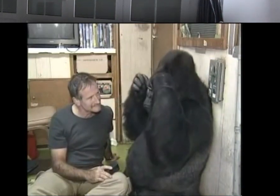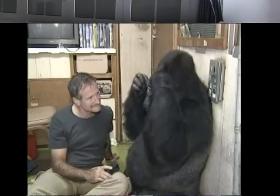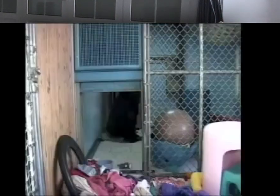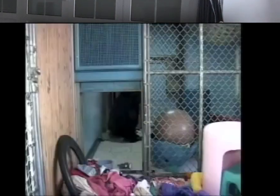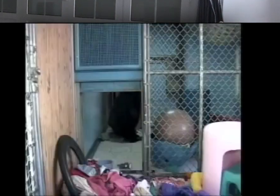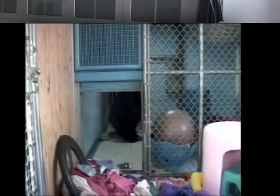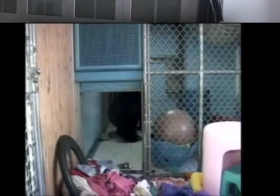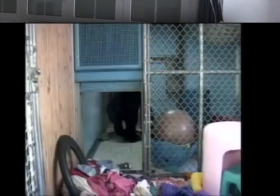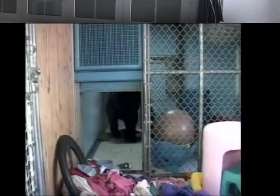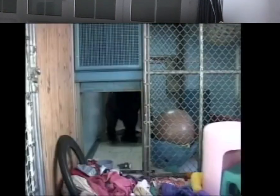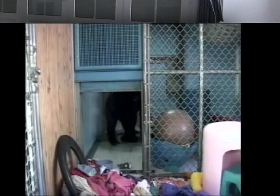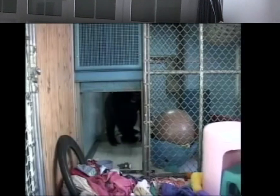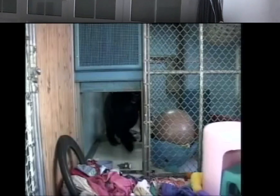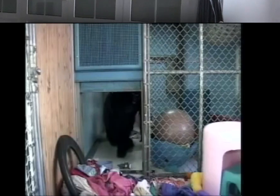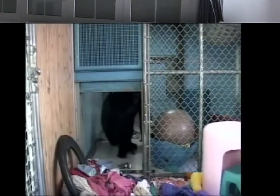She's gonna break your glasses.